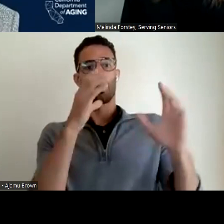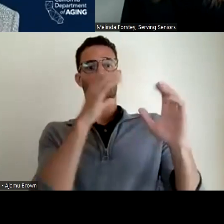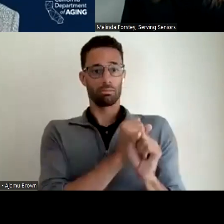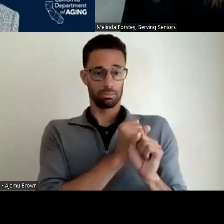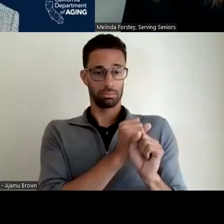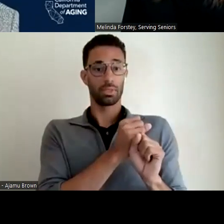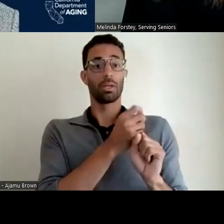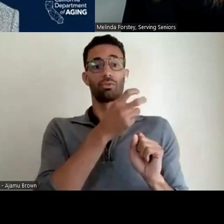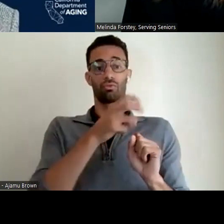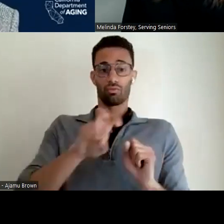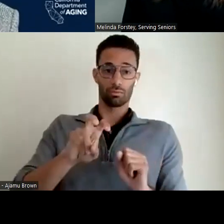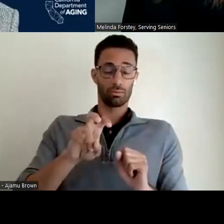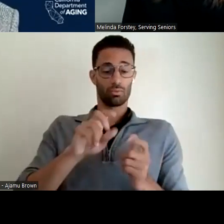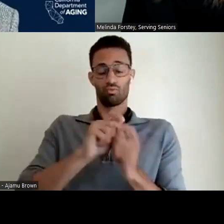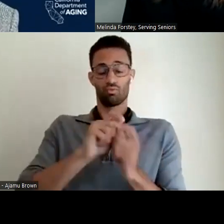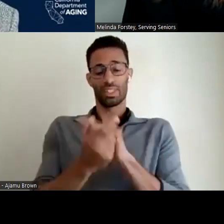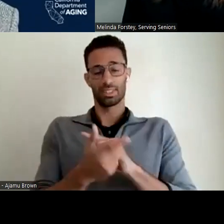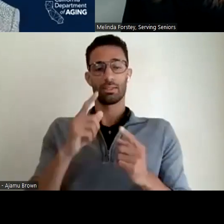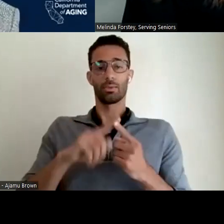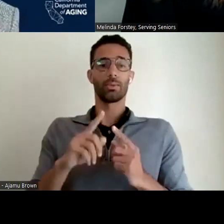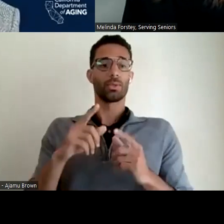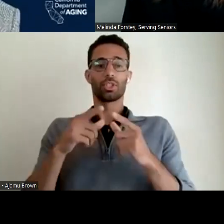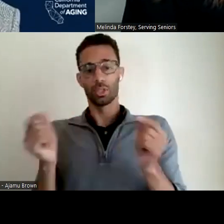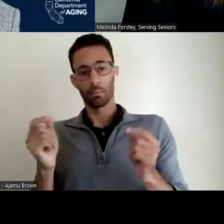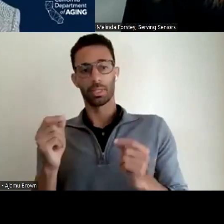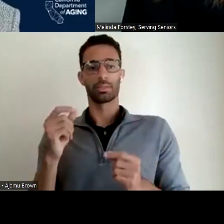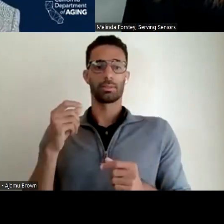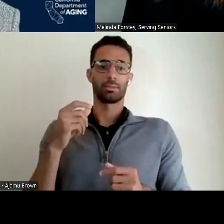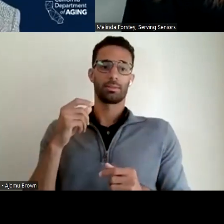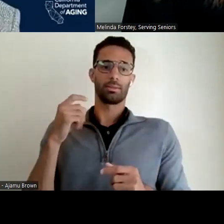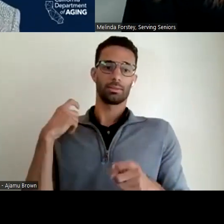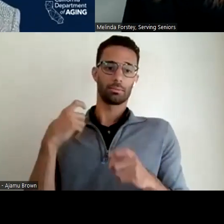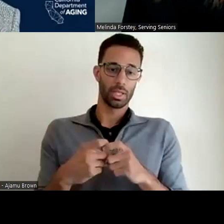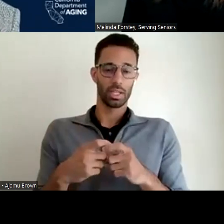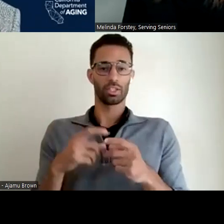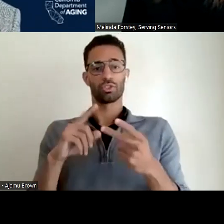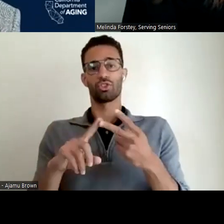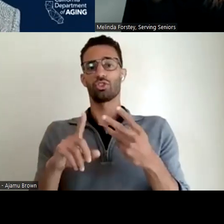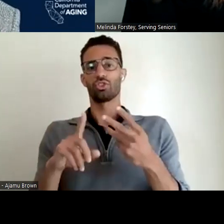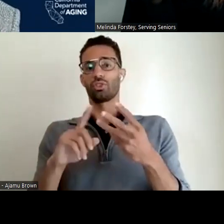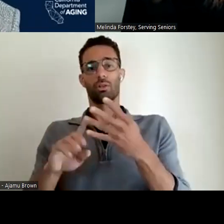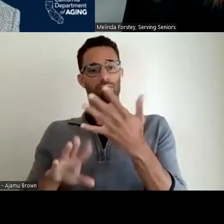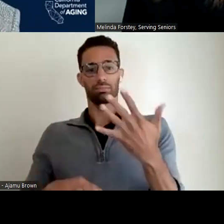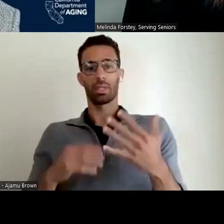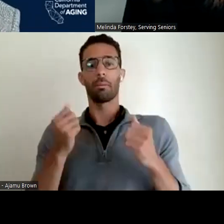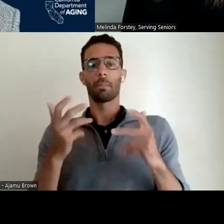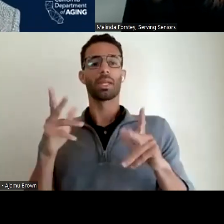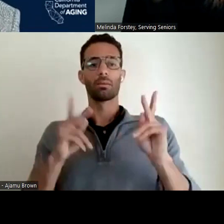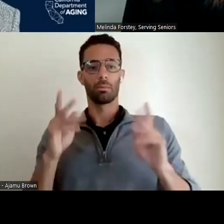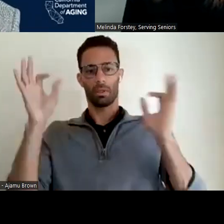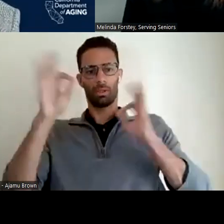Japanese, or Mandarin or any other language, it still comes out as an abbreviation that no one knows what you're talking about. So